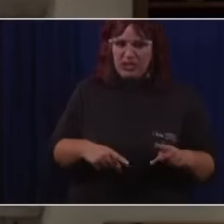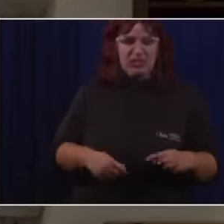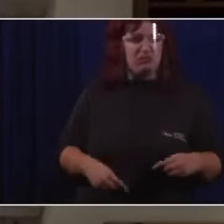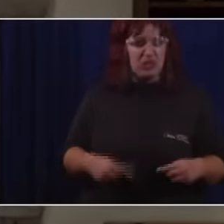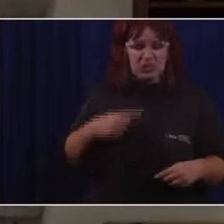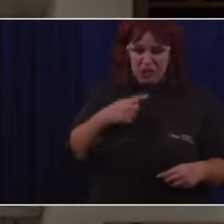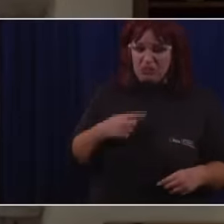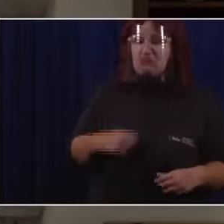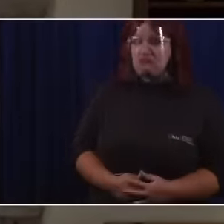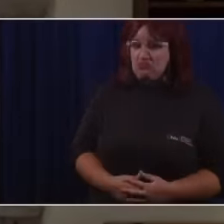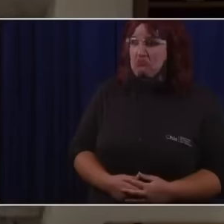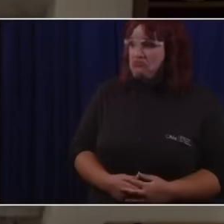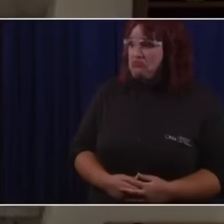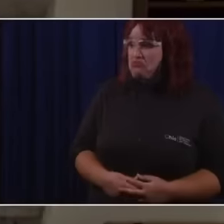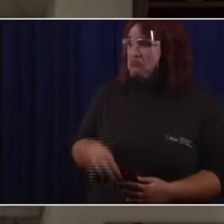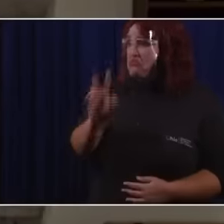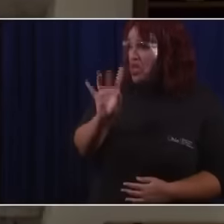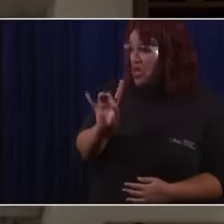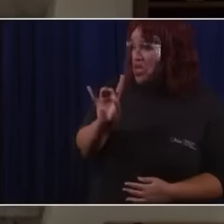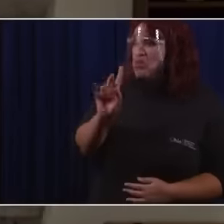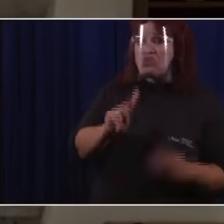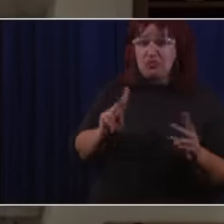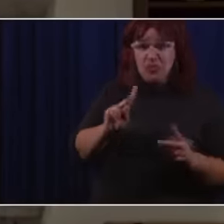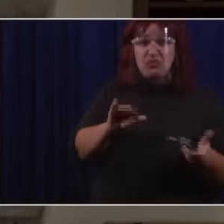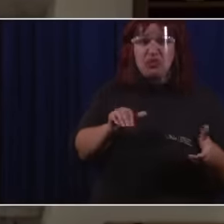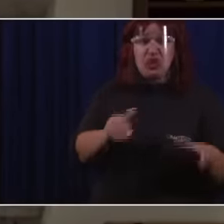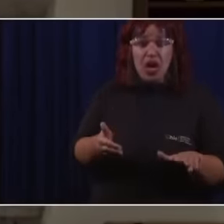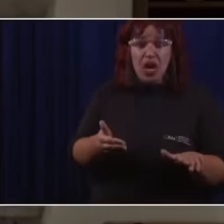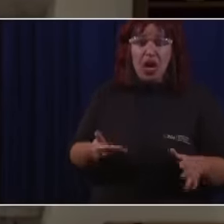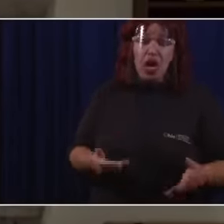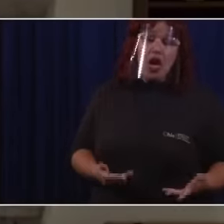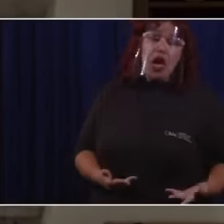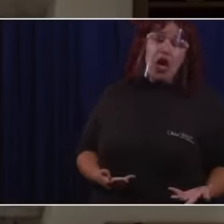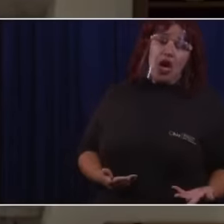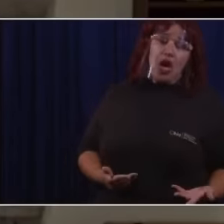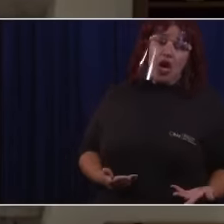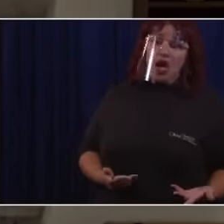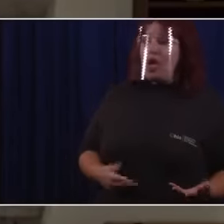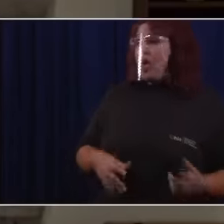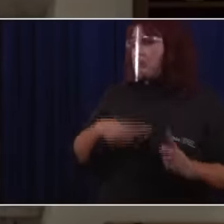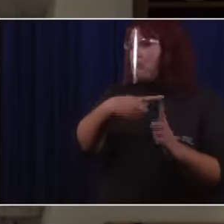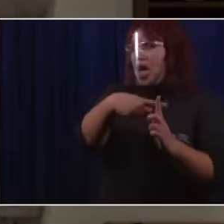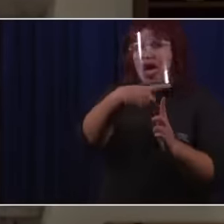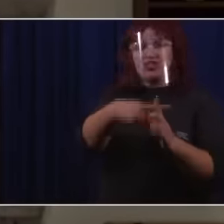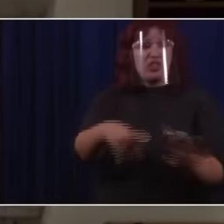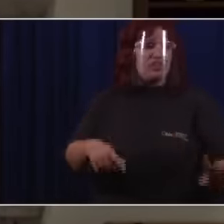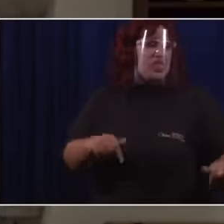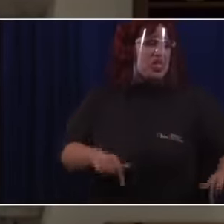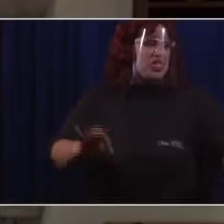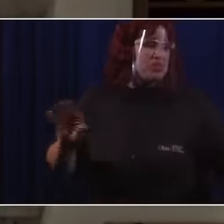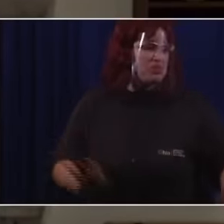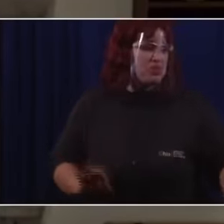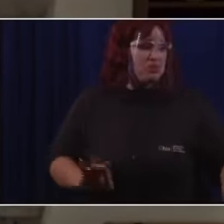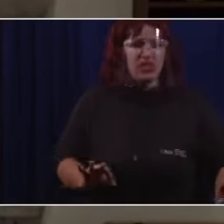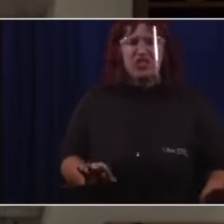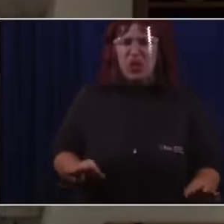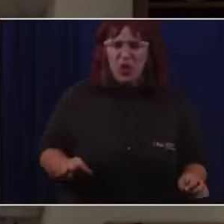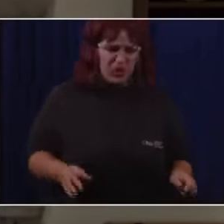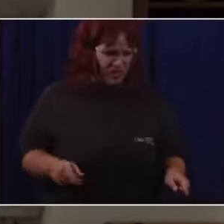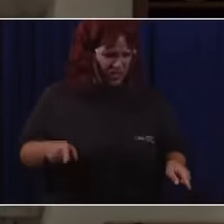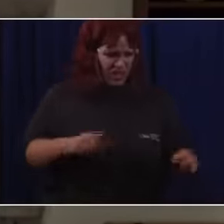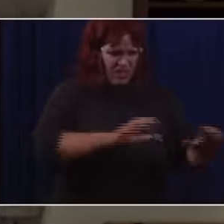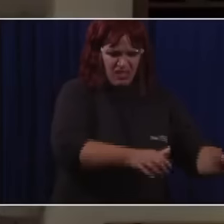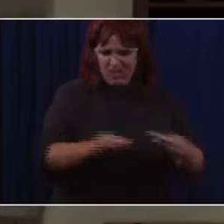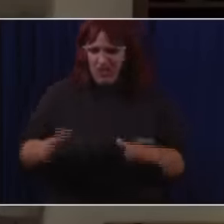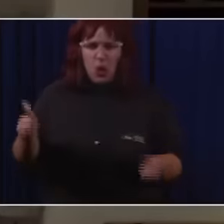deaths today, it's not that serious and that we should never have shut down 2 months ago. So who's correct here? Who is on the